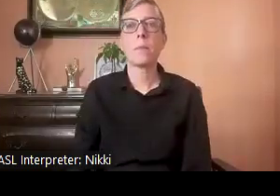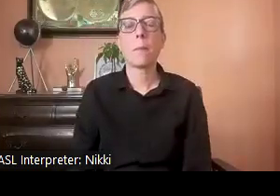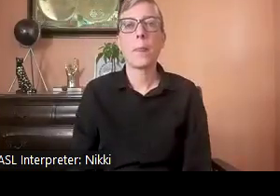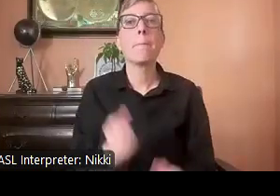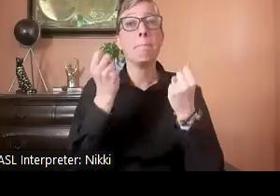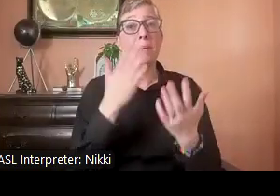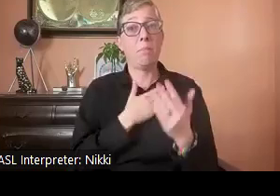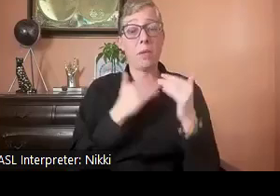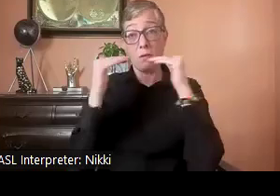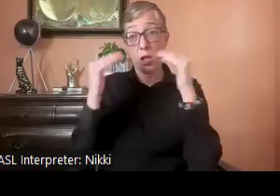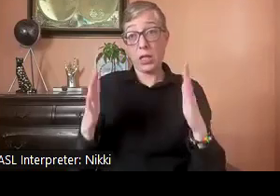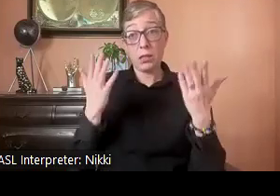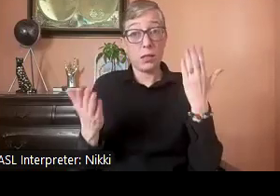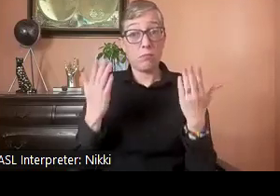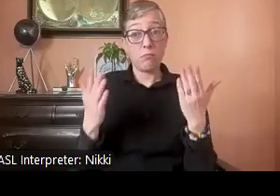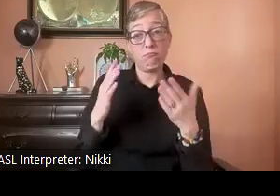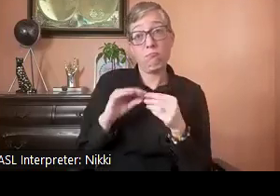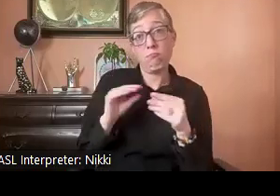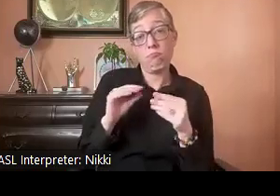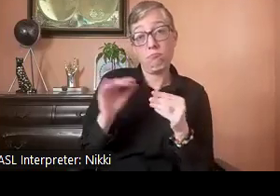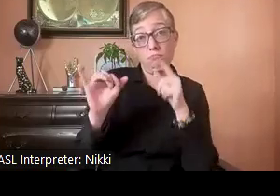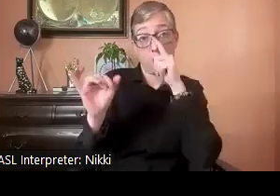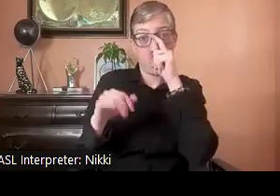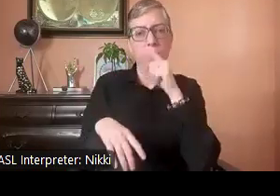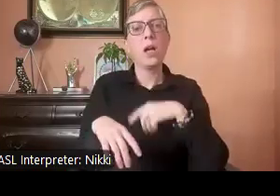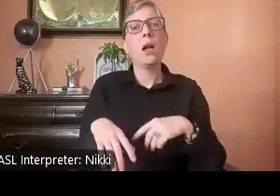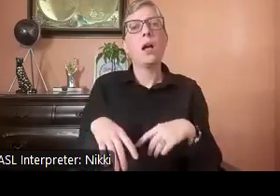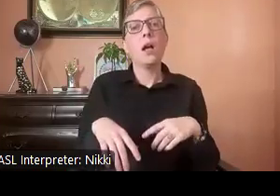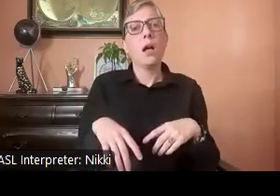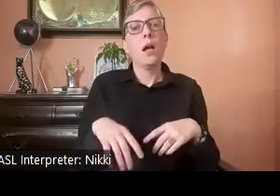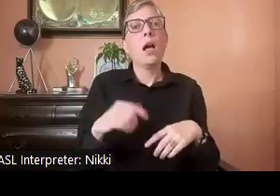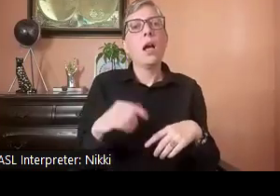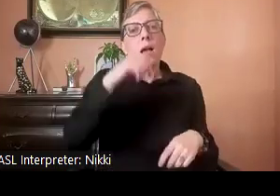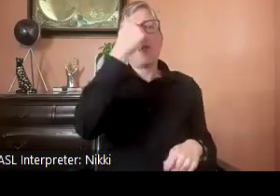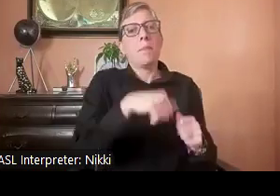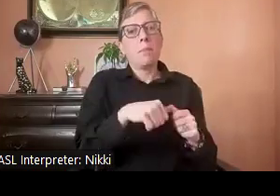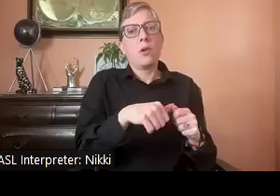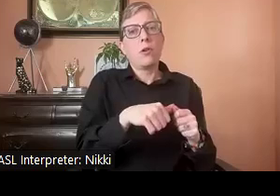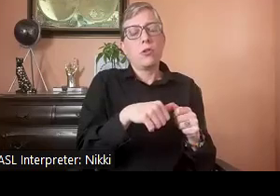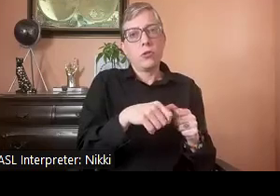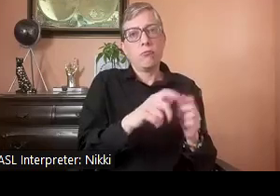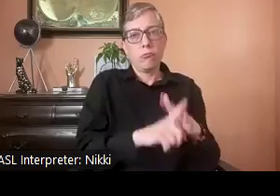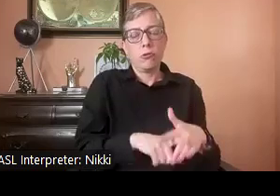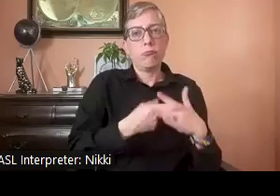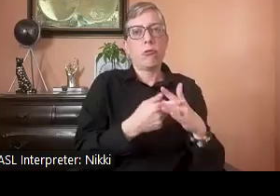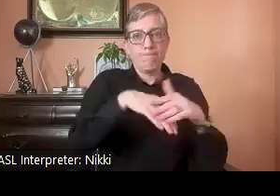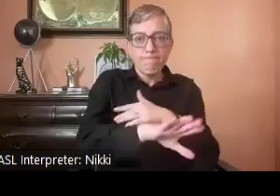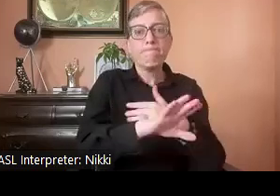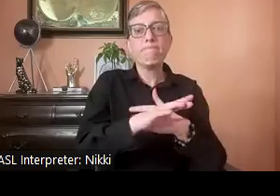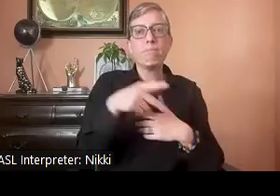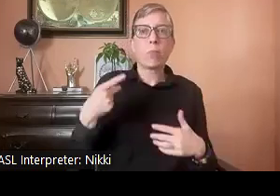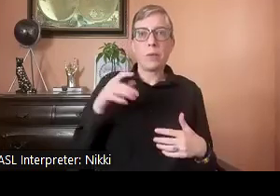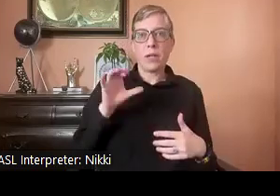that I've talked to may share this too. I remember growing into primary care and beginning as an initial behavioral health